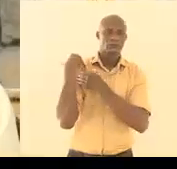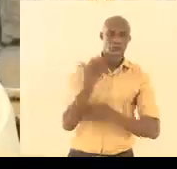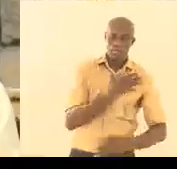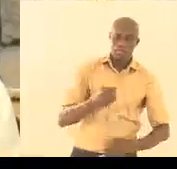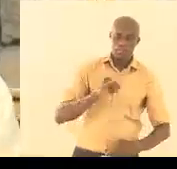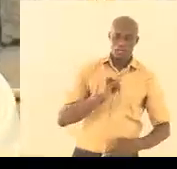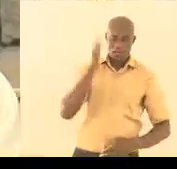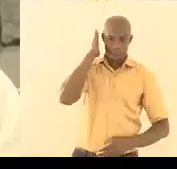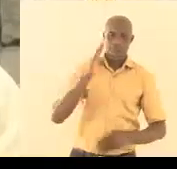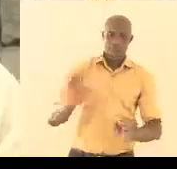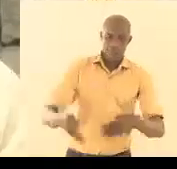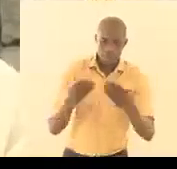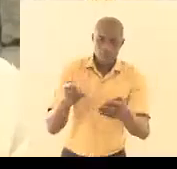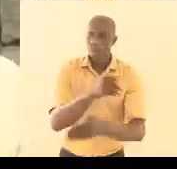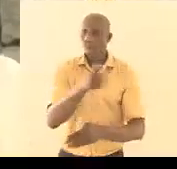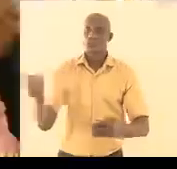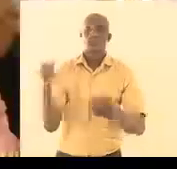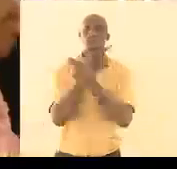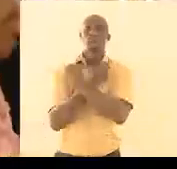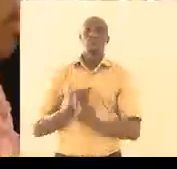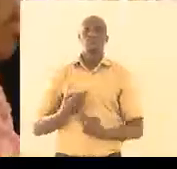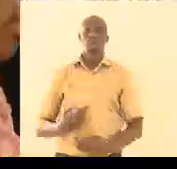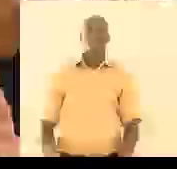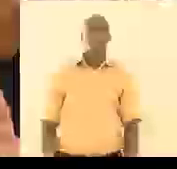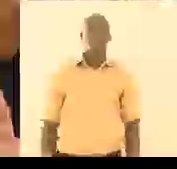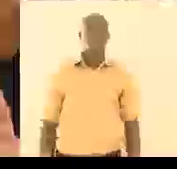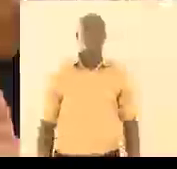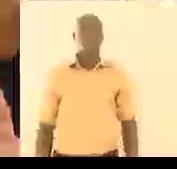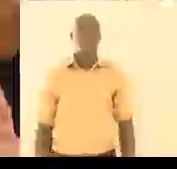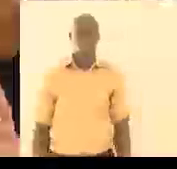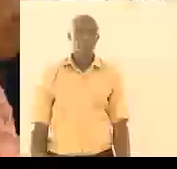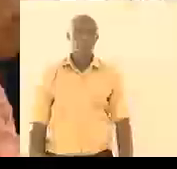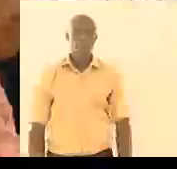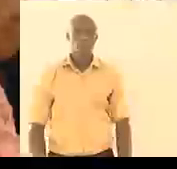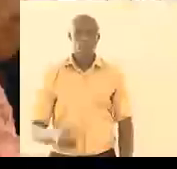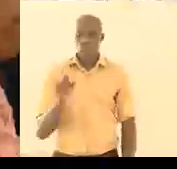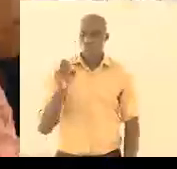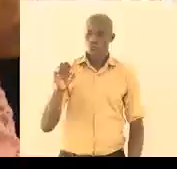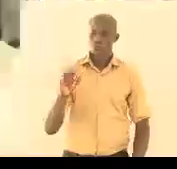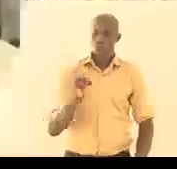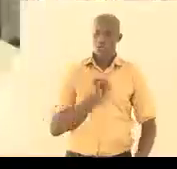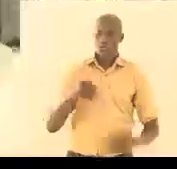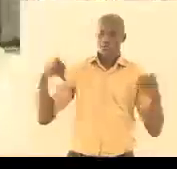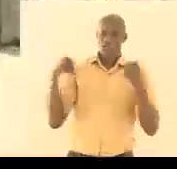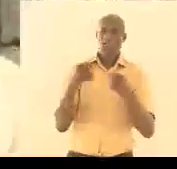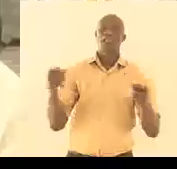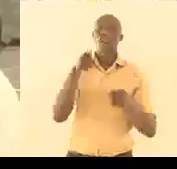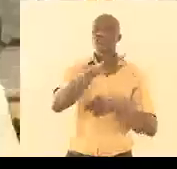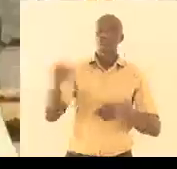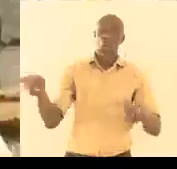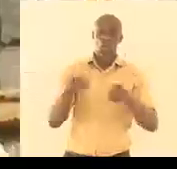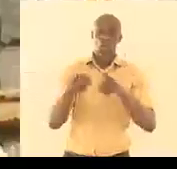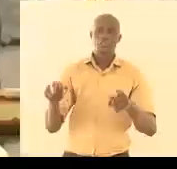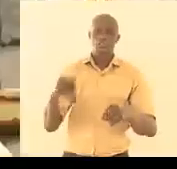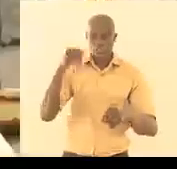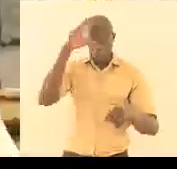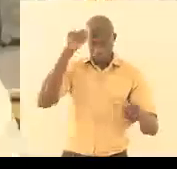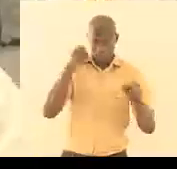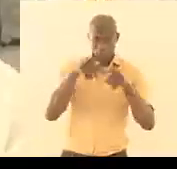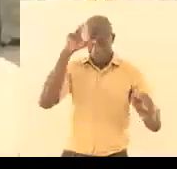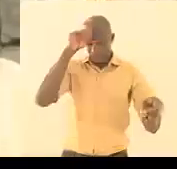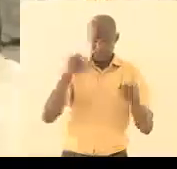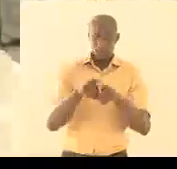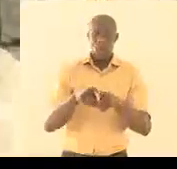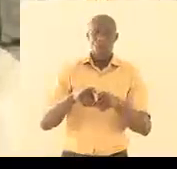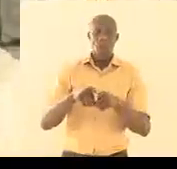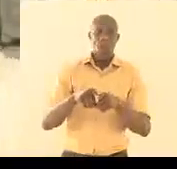overburdened, and I will give you. So I challenge you today, my sisters and brothers, those of you who